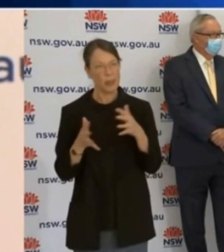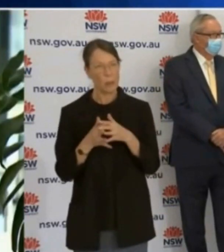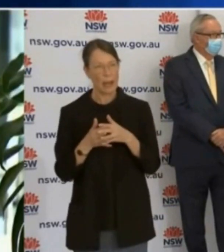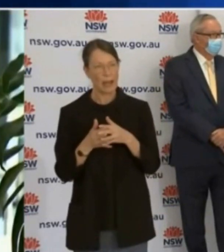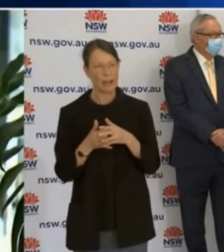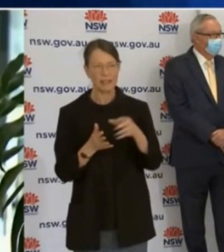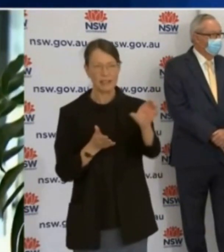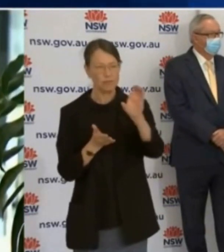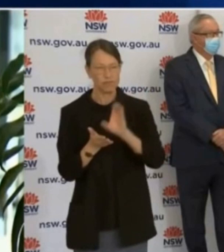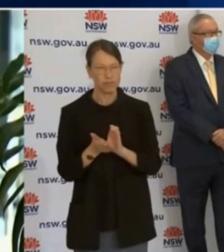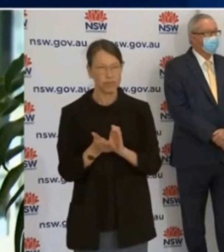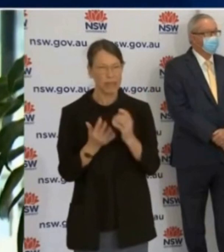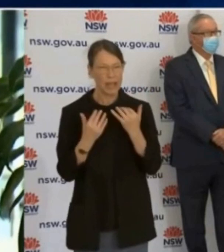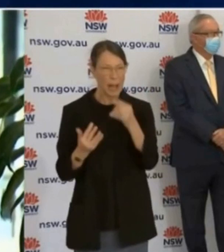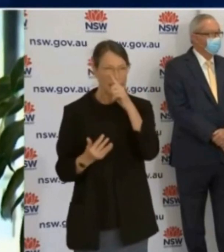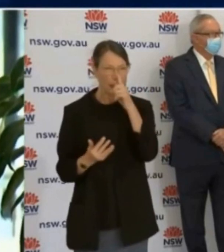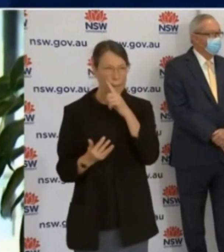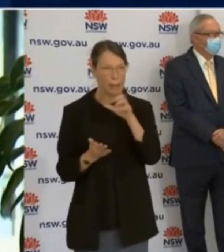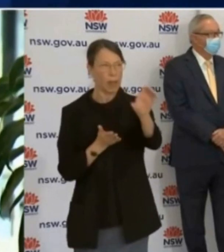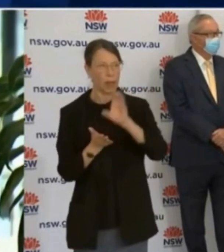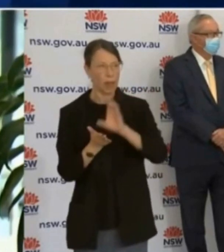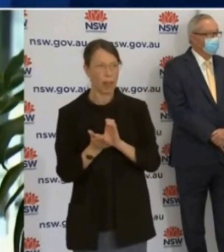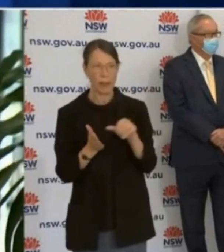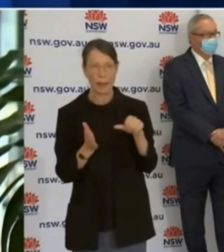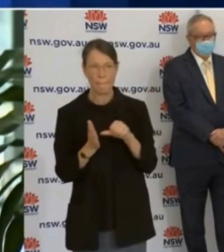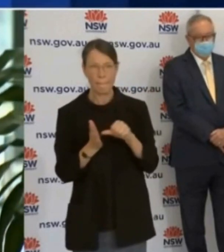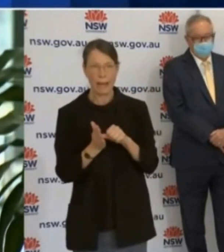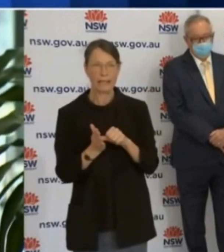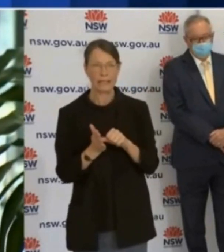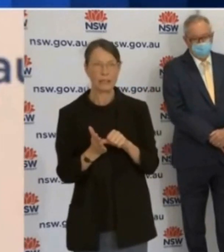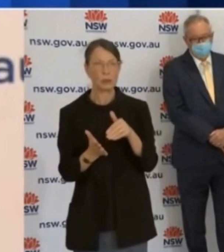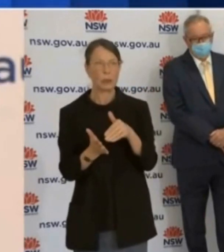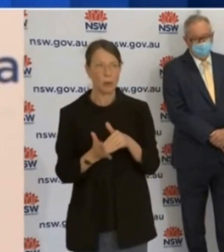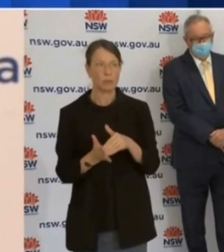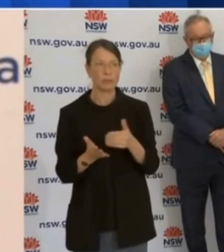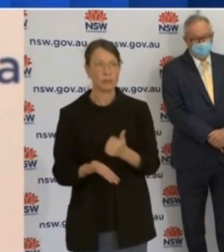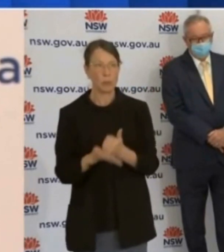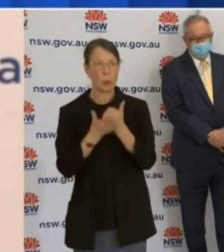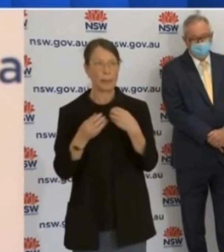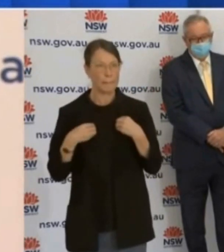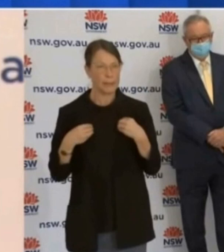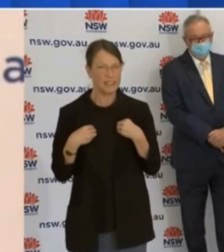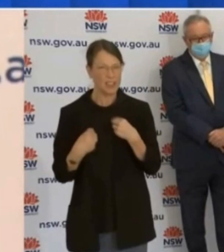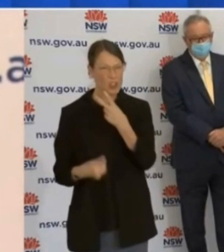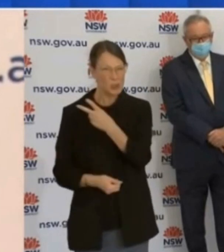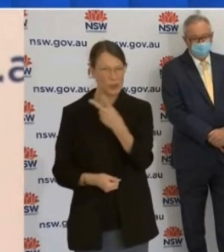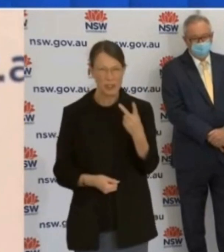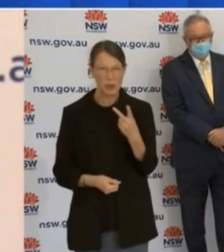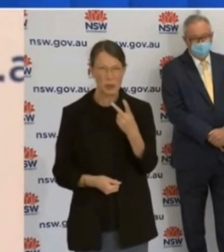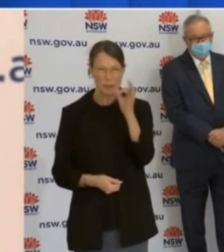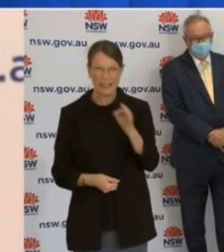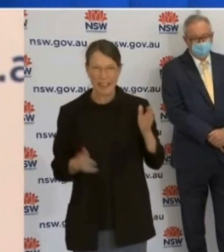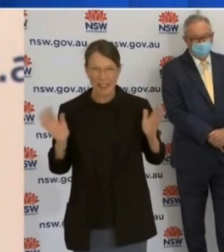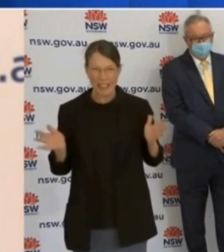paid out. 7 weeks in, why is it taking so long to get to all these requests? Well, obviously we're trying to get to as many requests